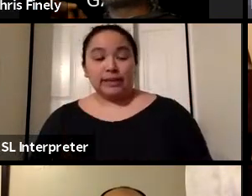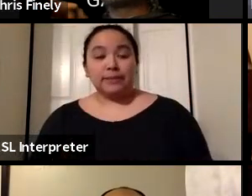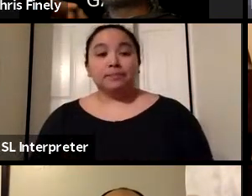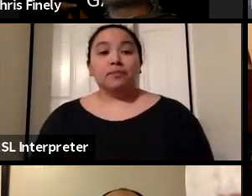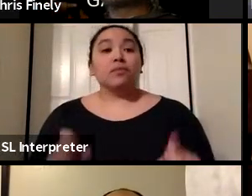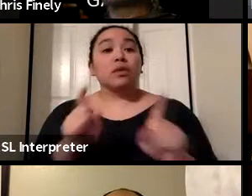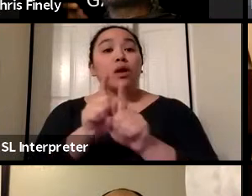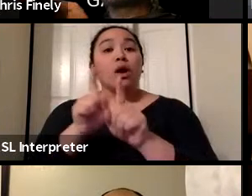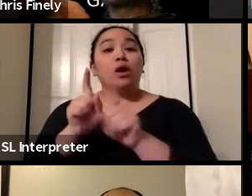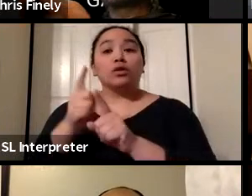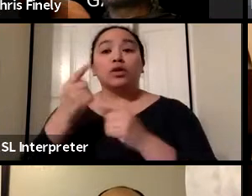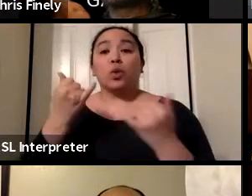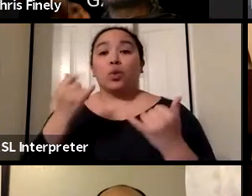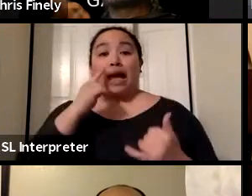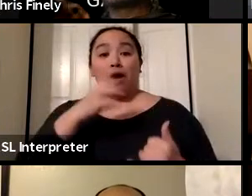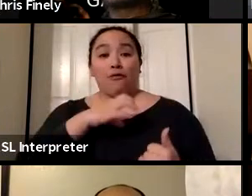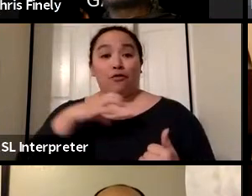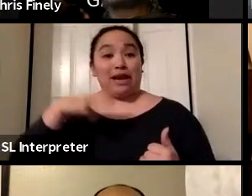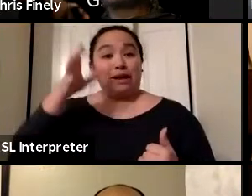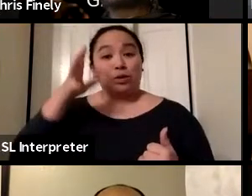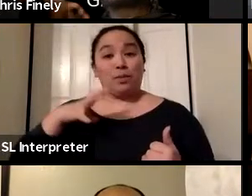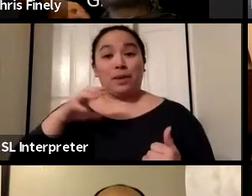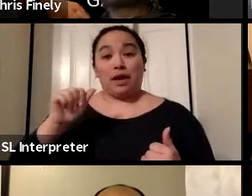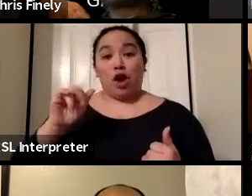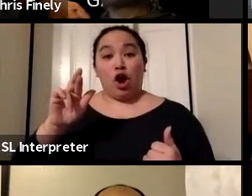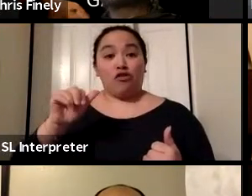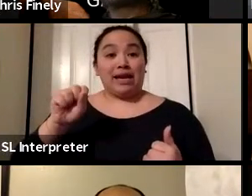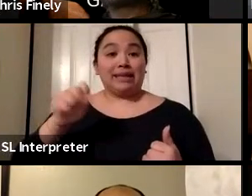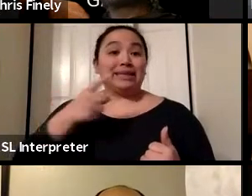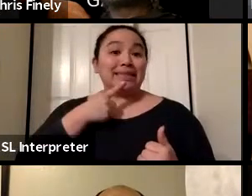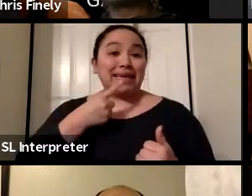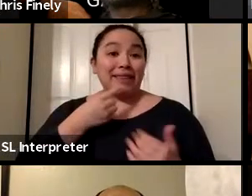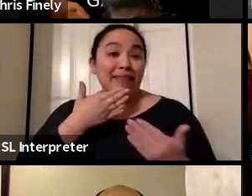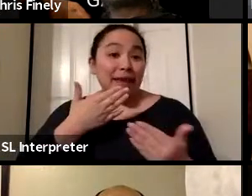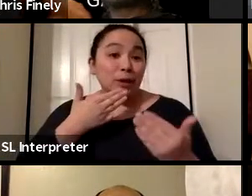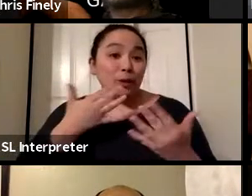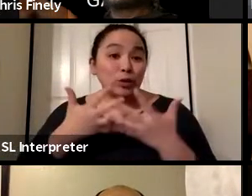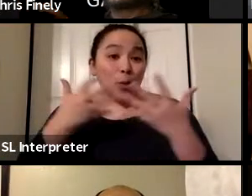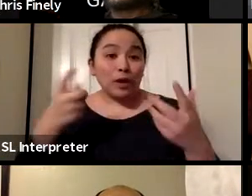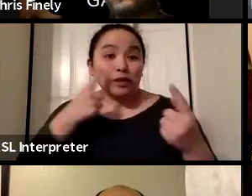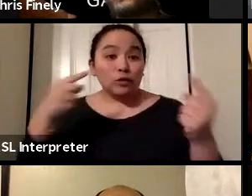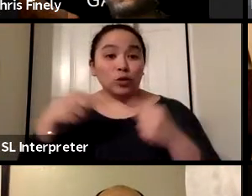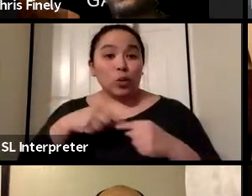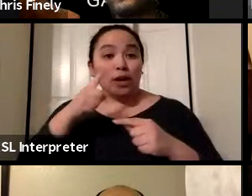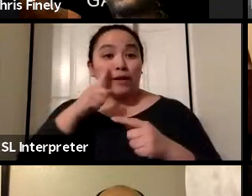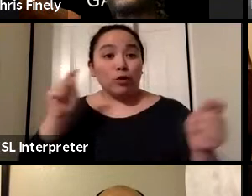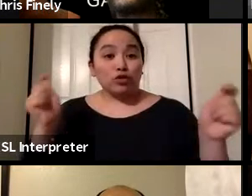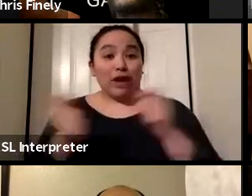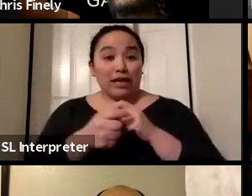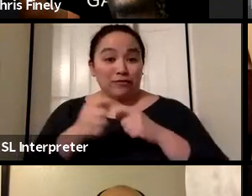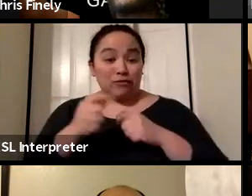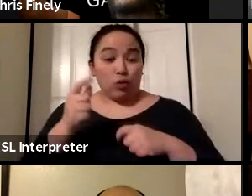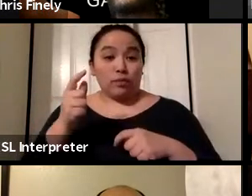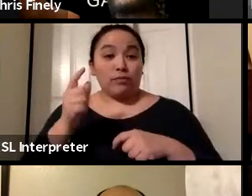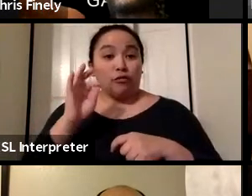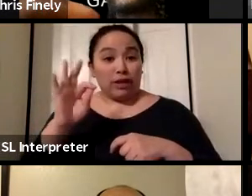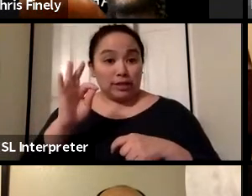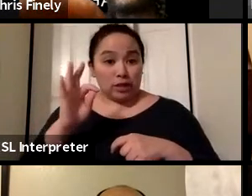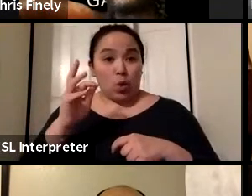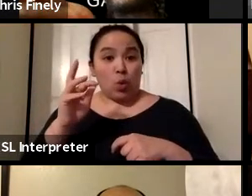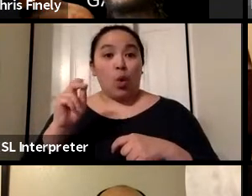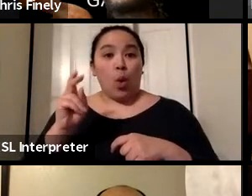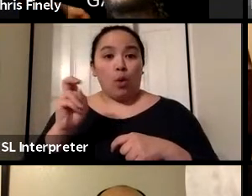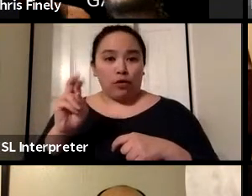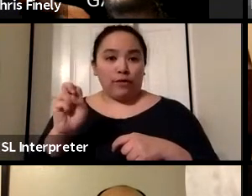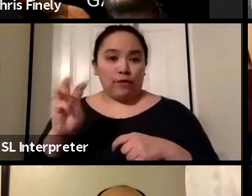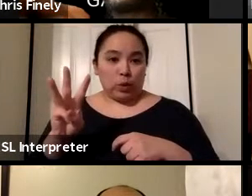like Councilman Arias said, thank you all for joining us tonight at this Transform Fresno Outreach and Oversight Community Meeting. My name is